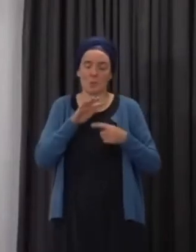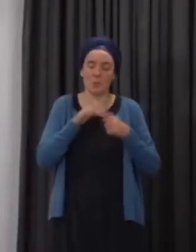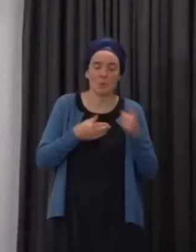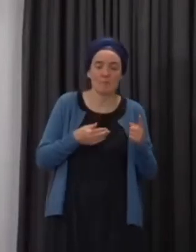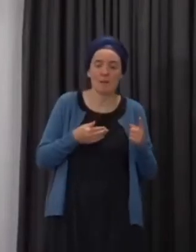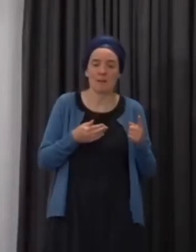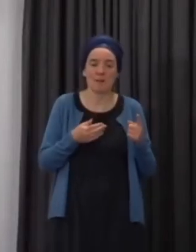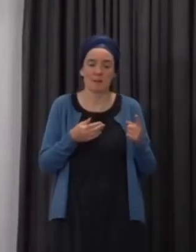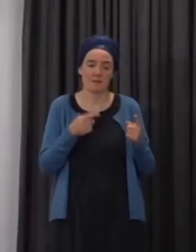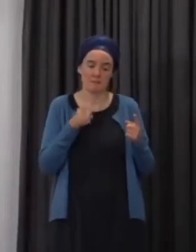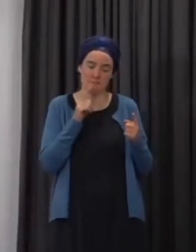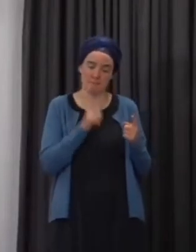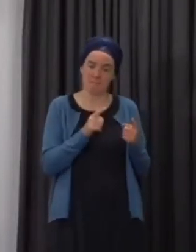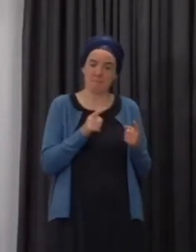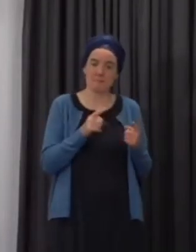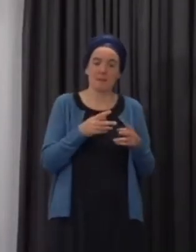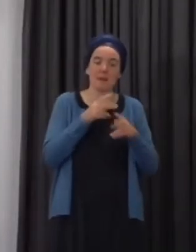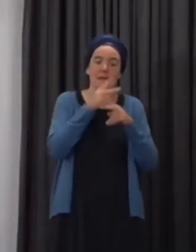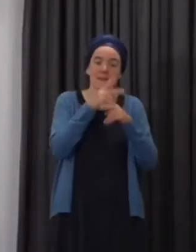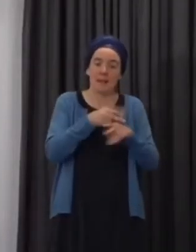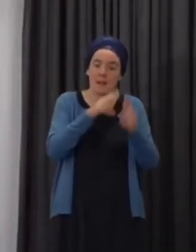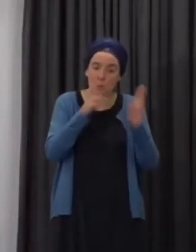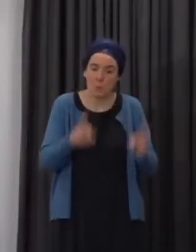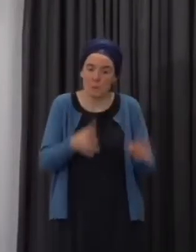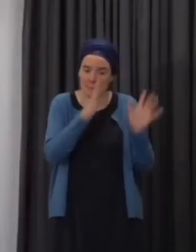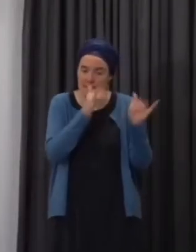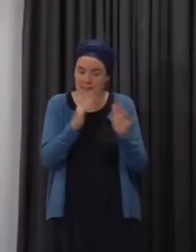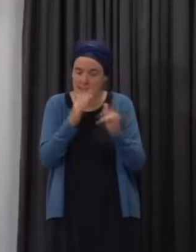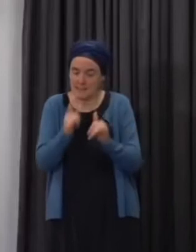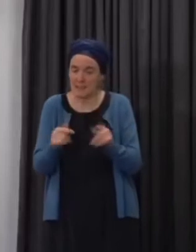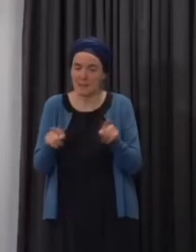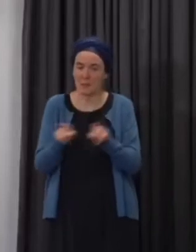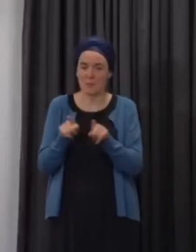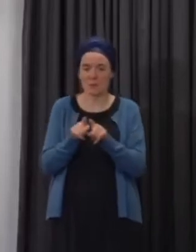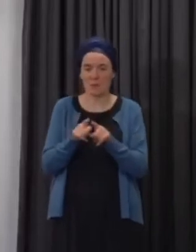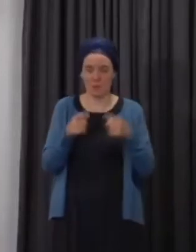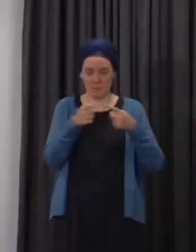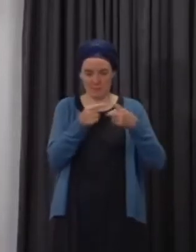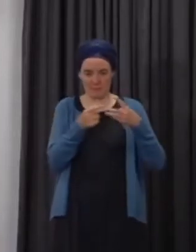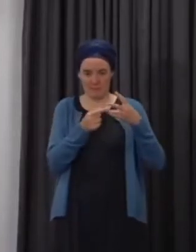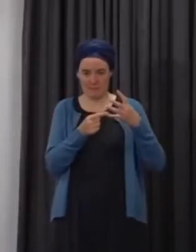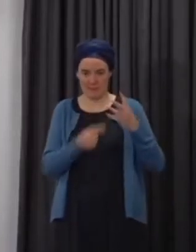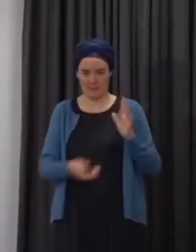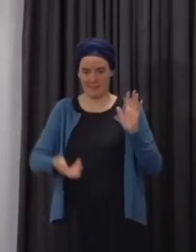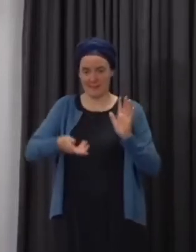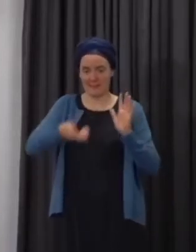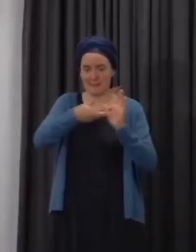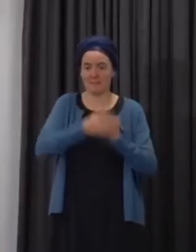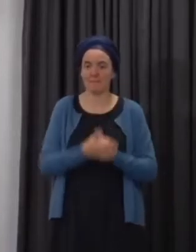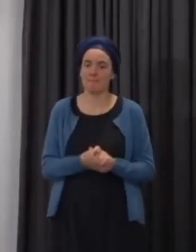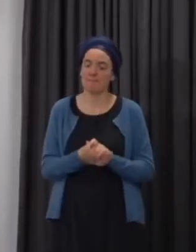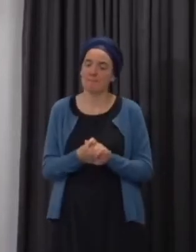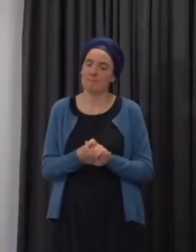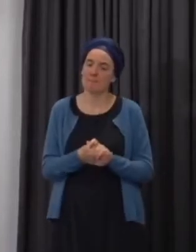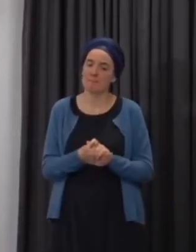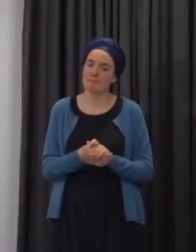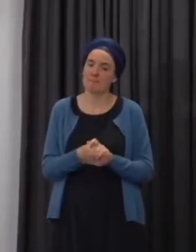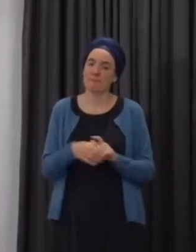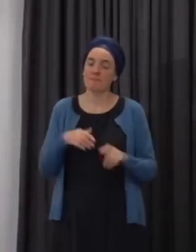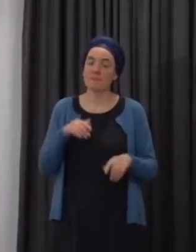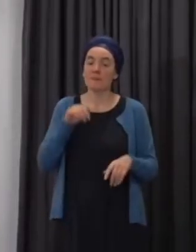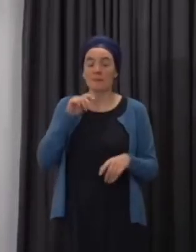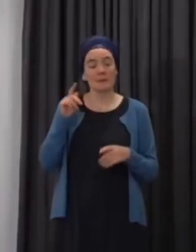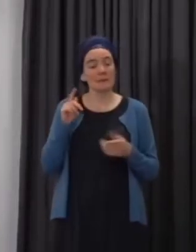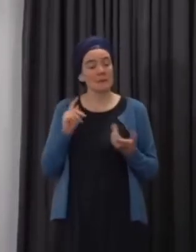to coronavirus. We were doing that from the outset, and we'll continue to look, especially as other countries are slightly further ahead of us in easing